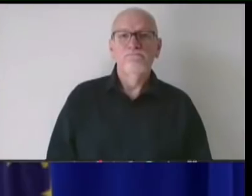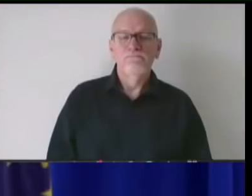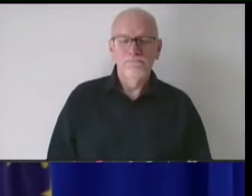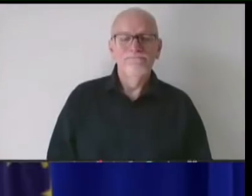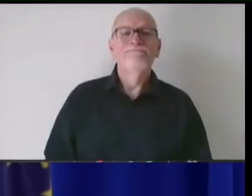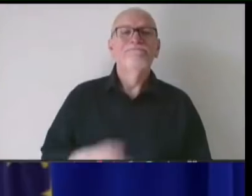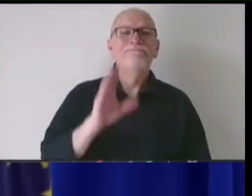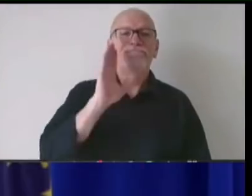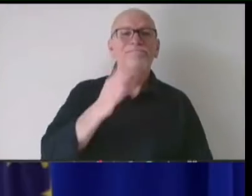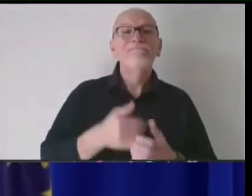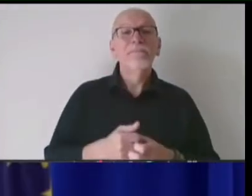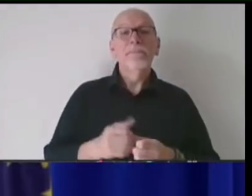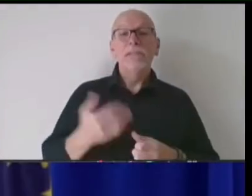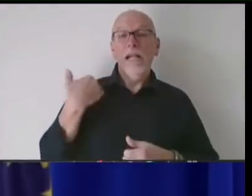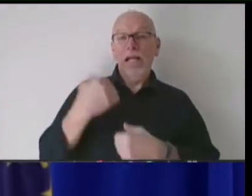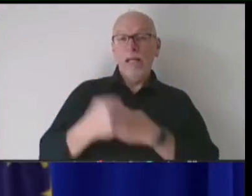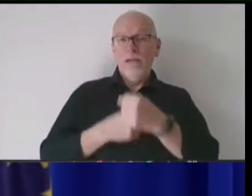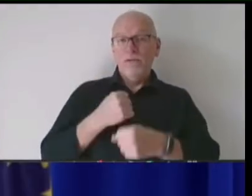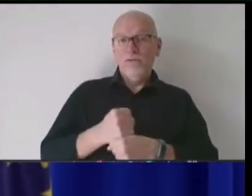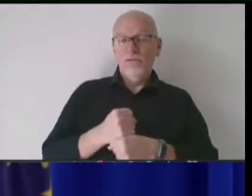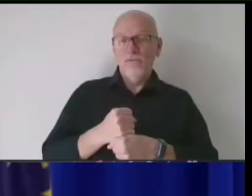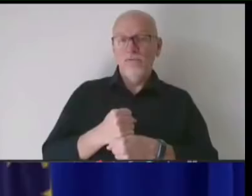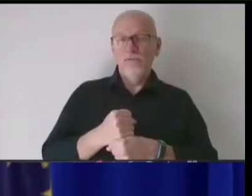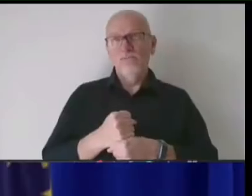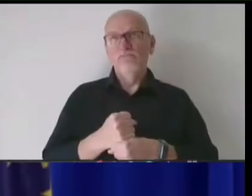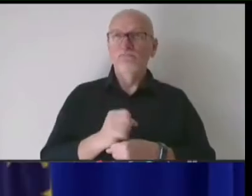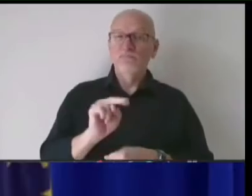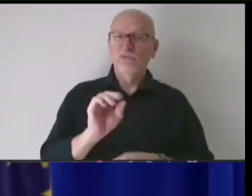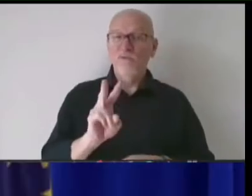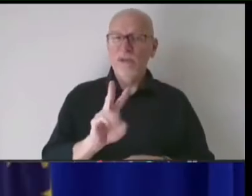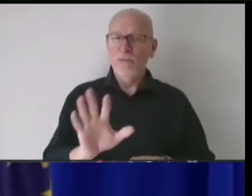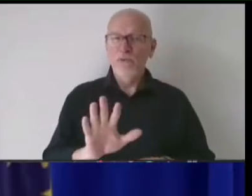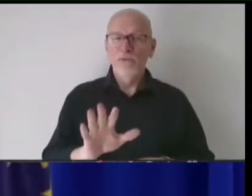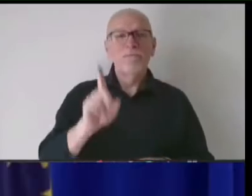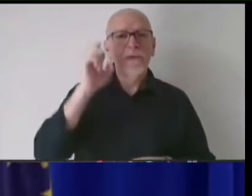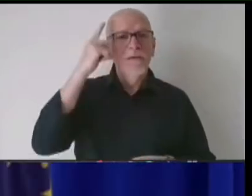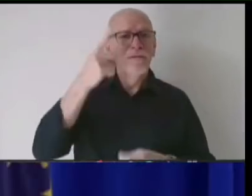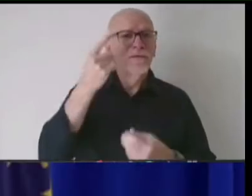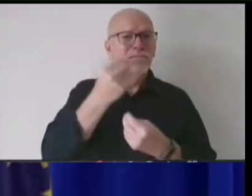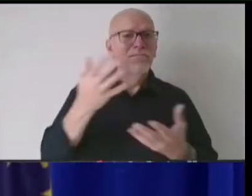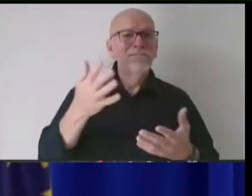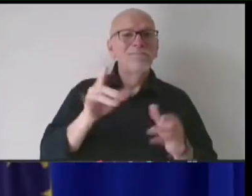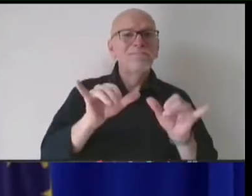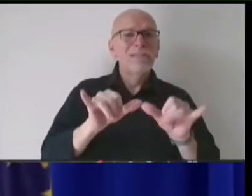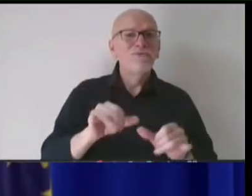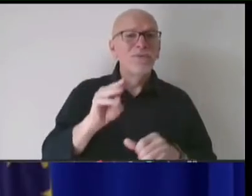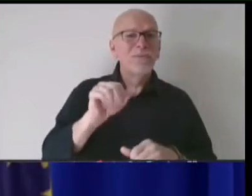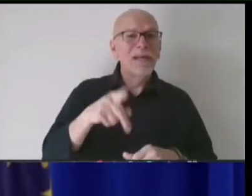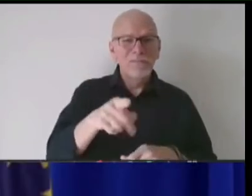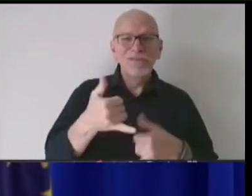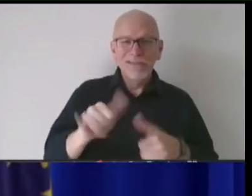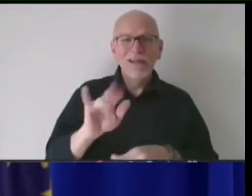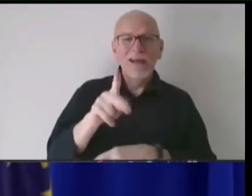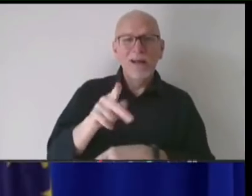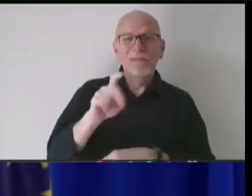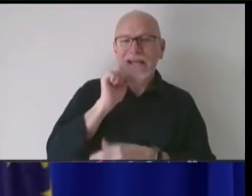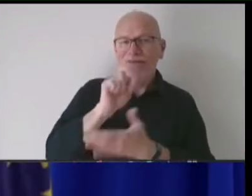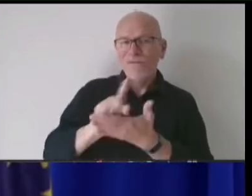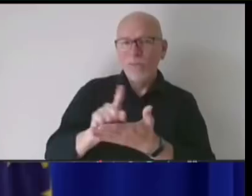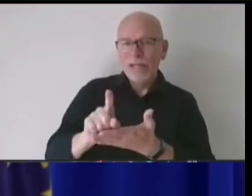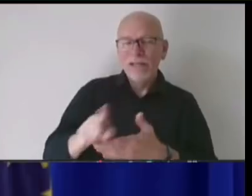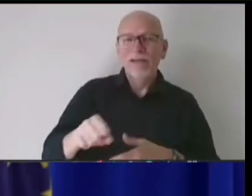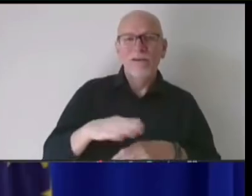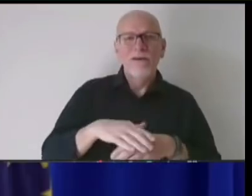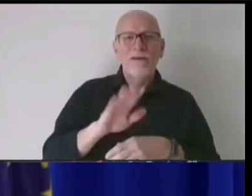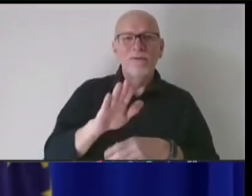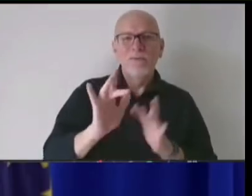Hi. Last year, I guess in November, the governor unveiled the metrics map, which you guys still update weekly on